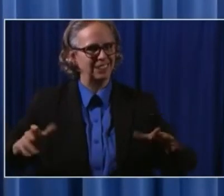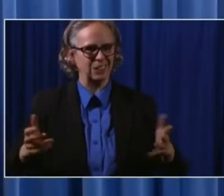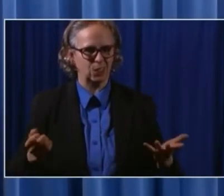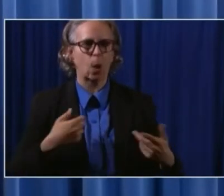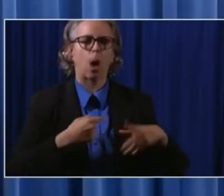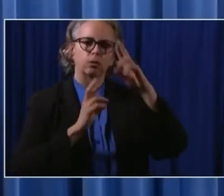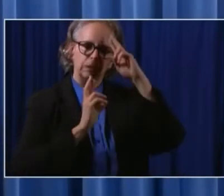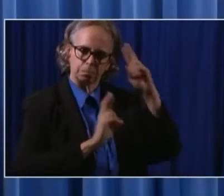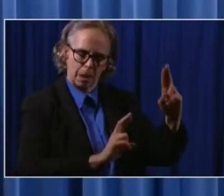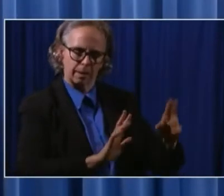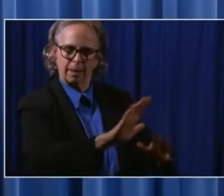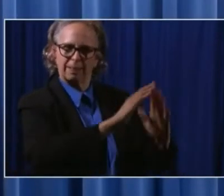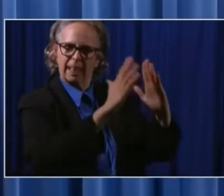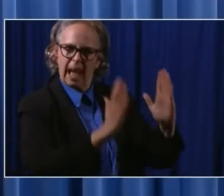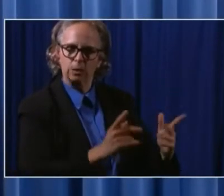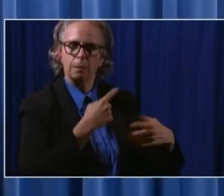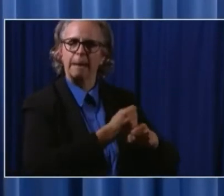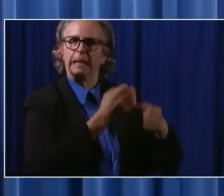problem.